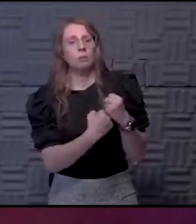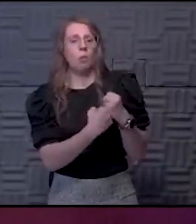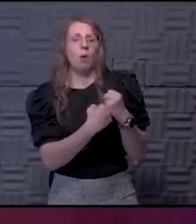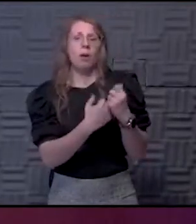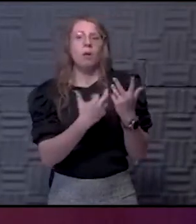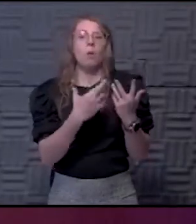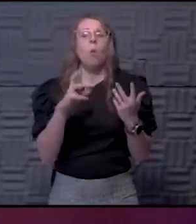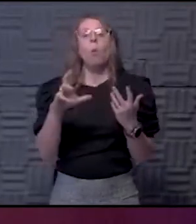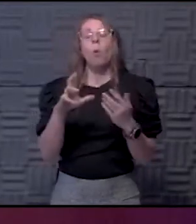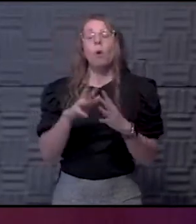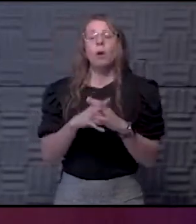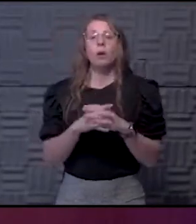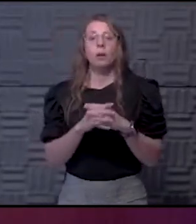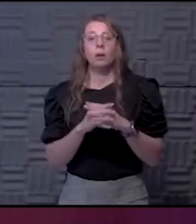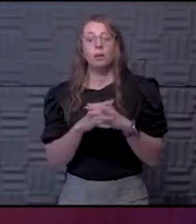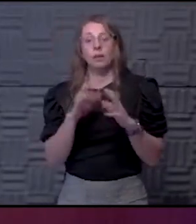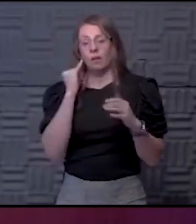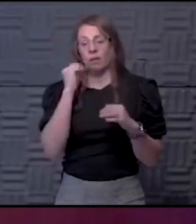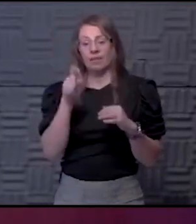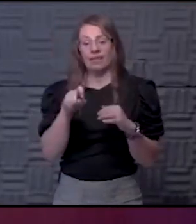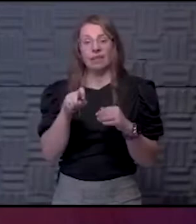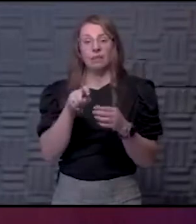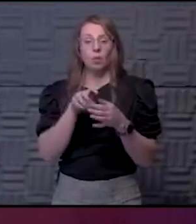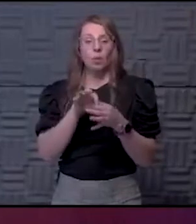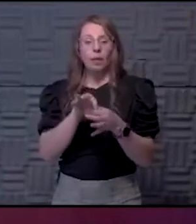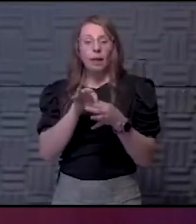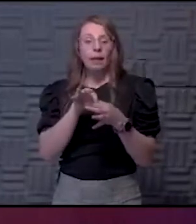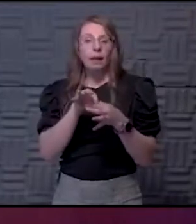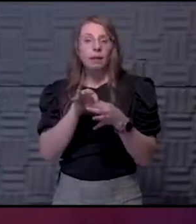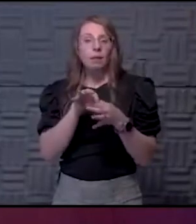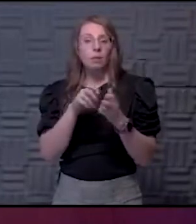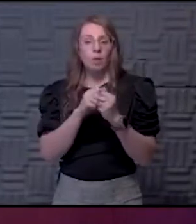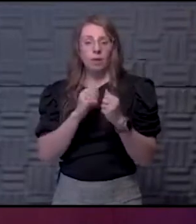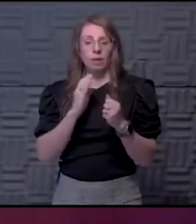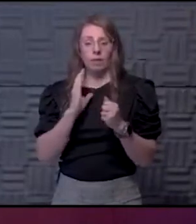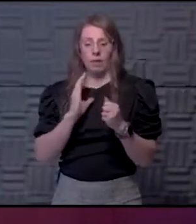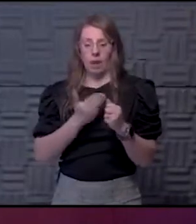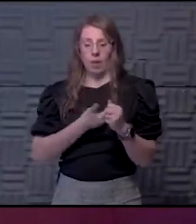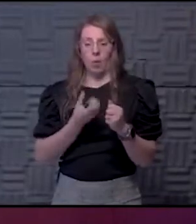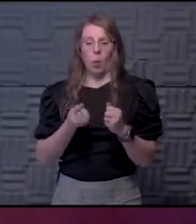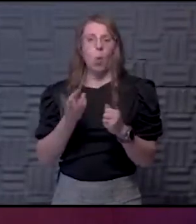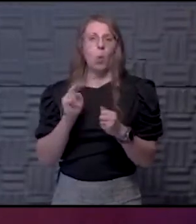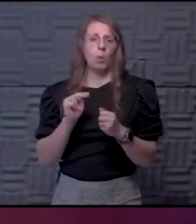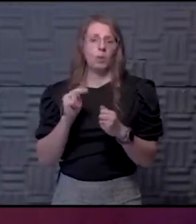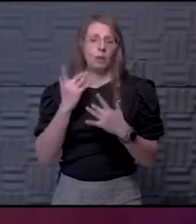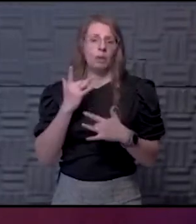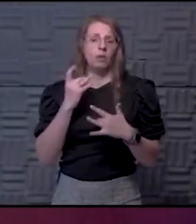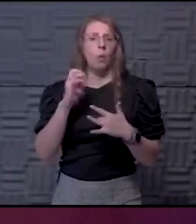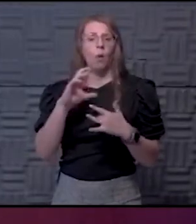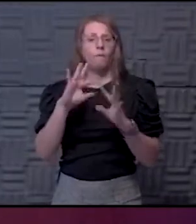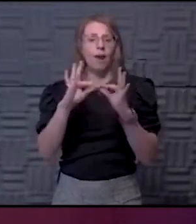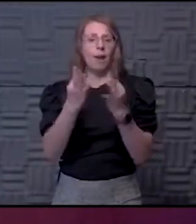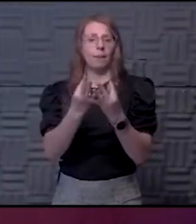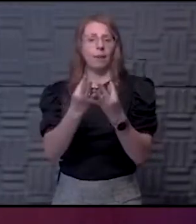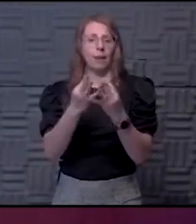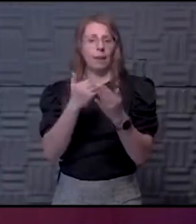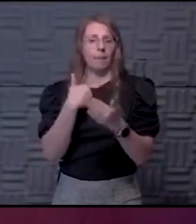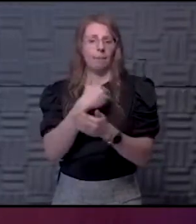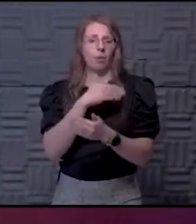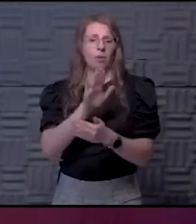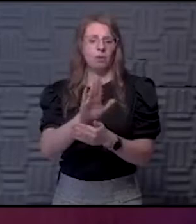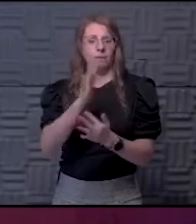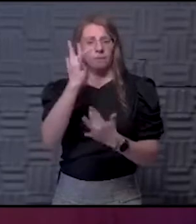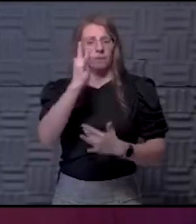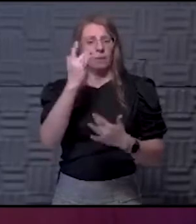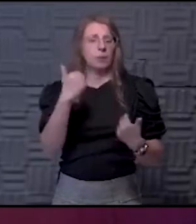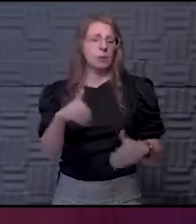whether those needs are related to our own illness or that of a family member, I think it will be